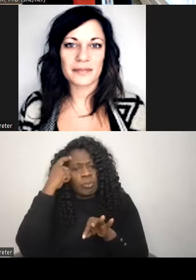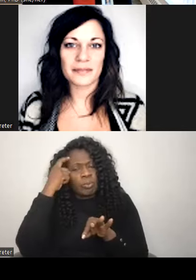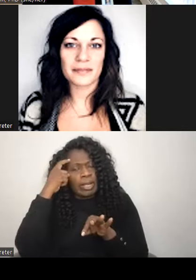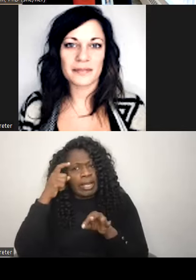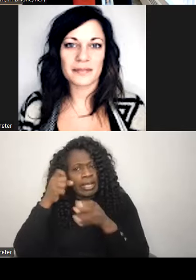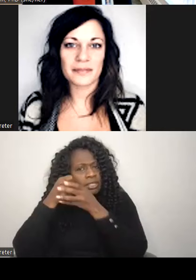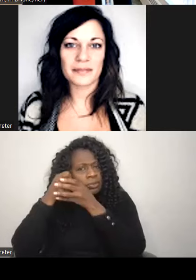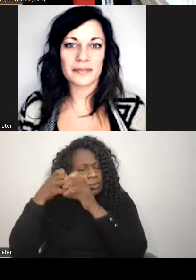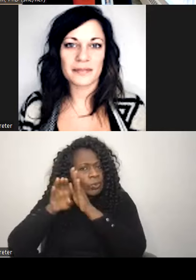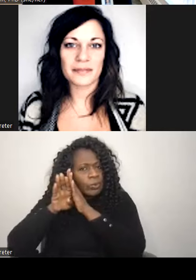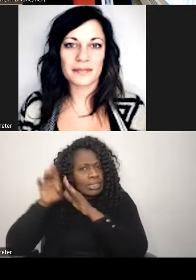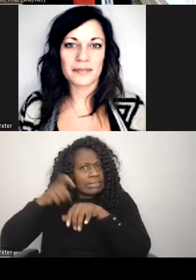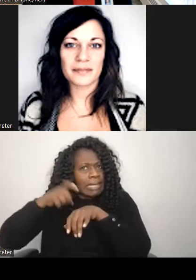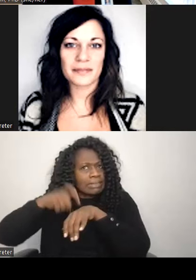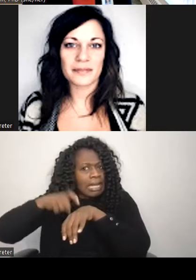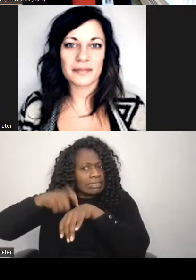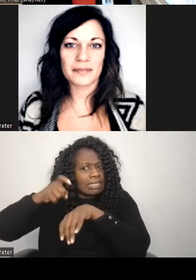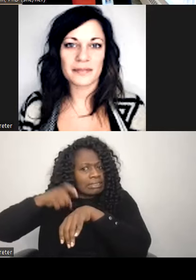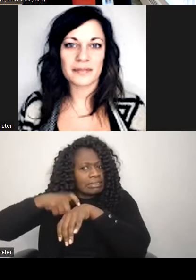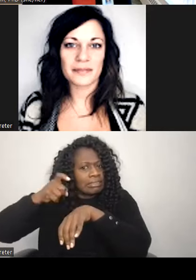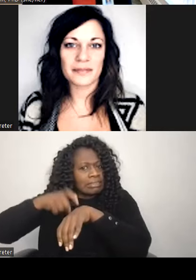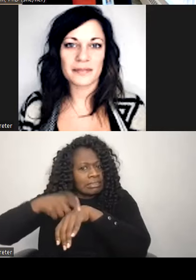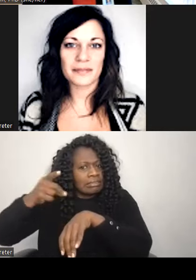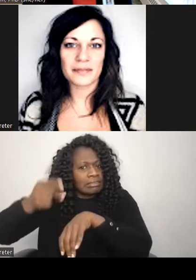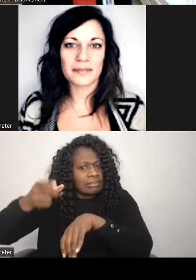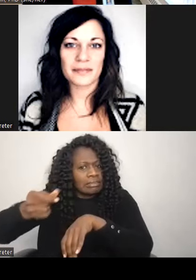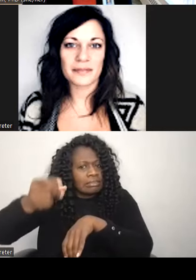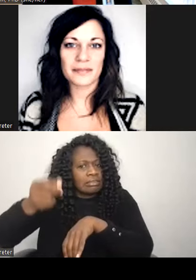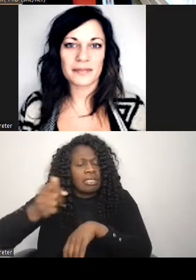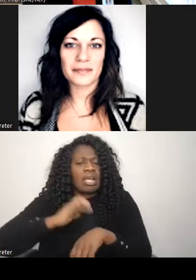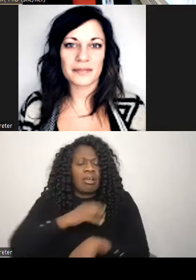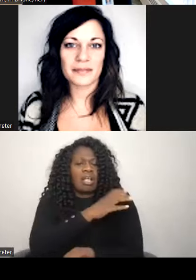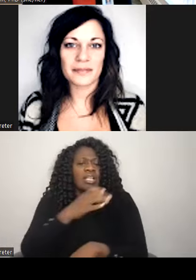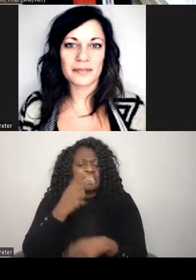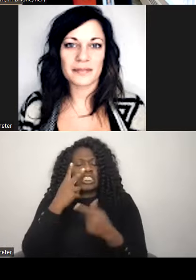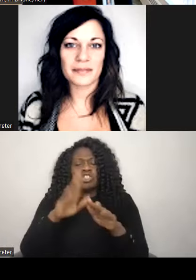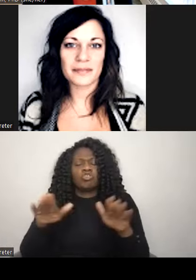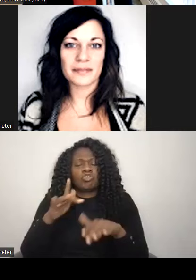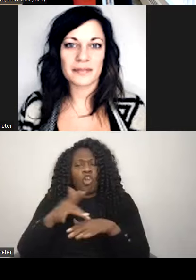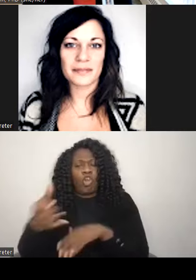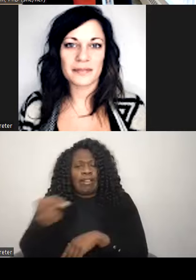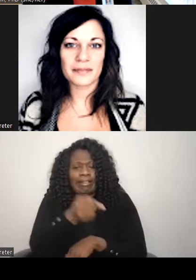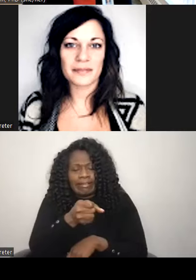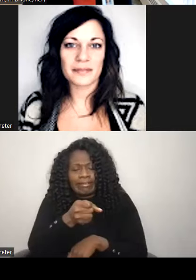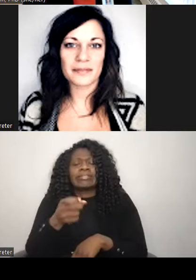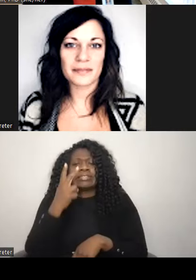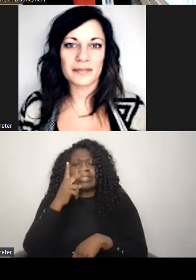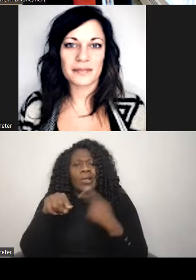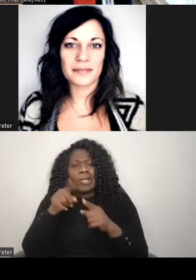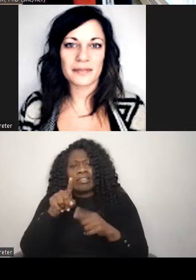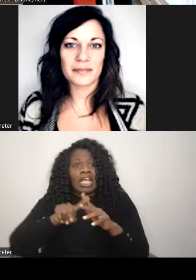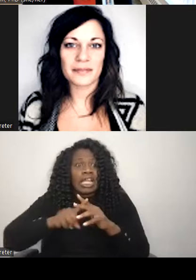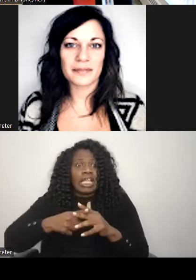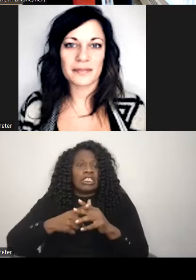growing and time is ticking, is what I like to say. So we in our clinic like to see children early. We like to see them when there are